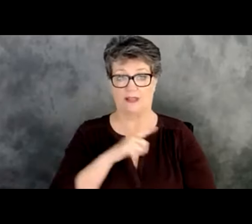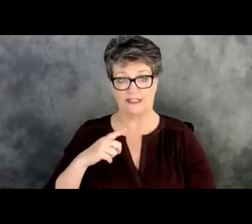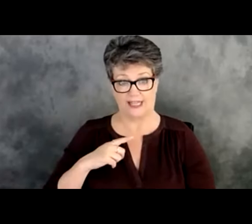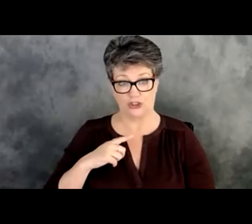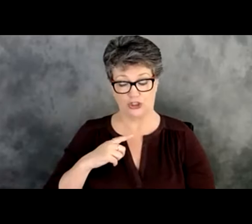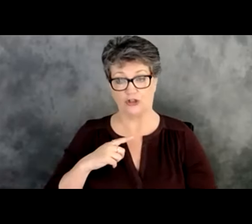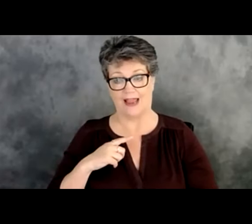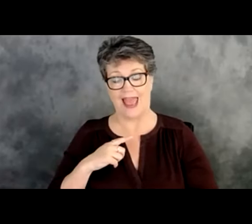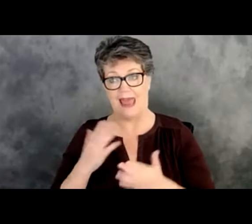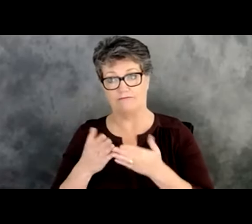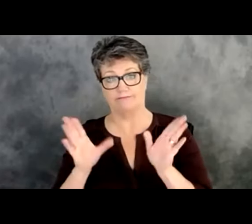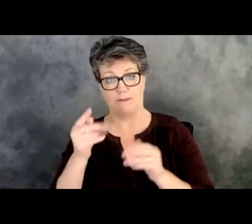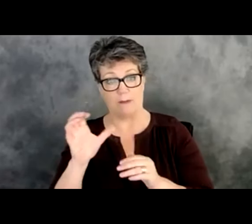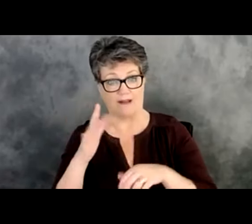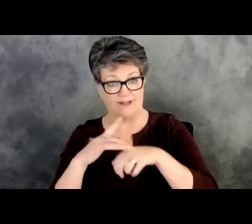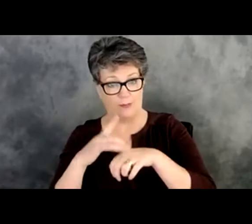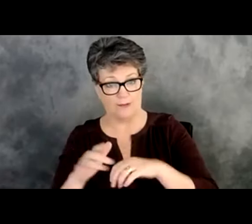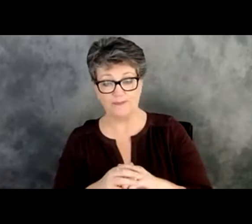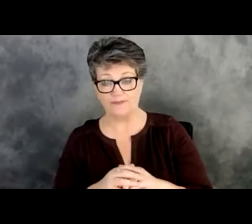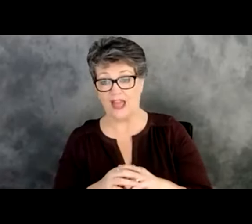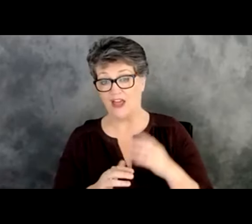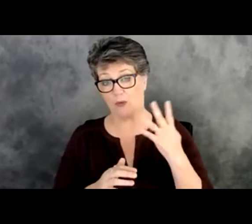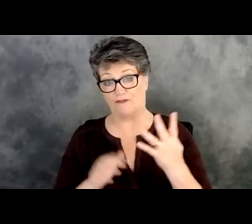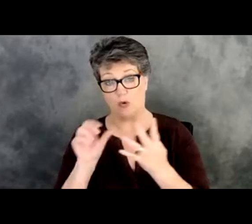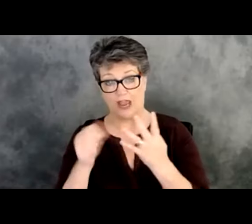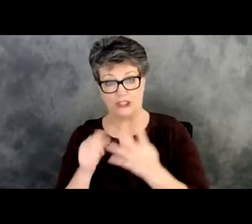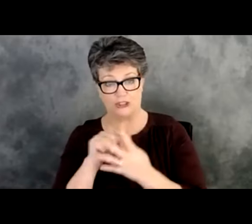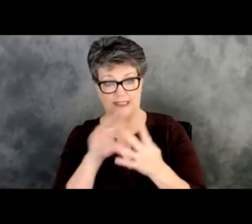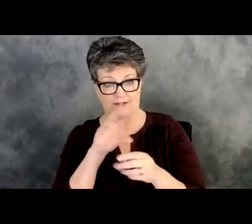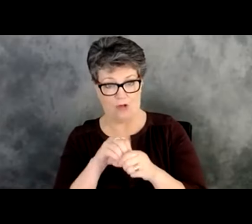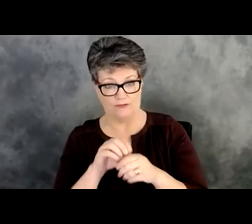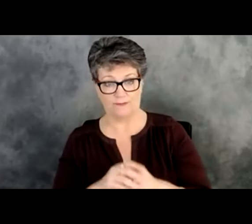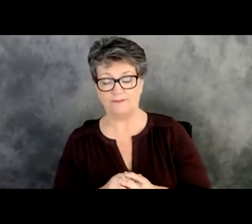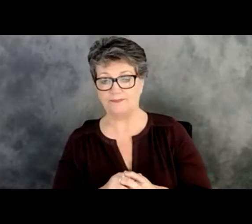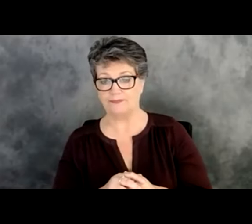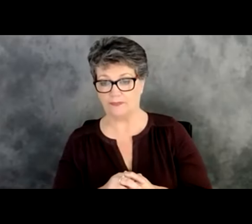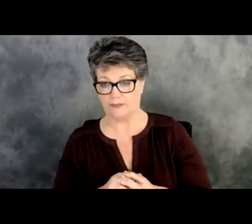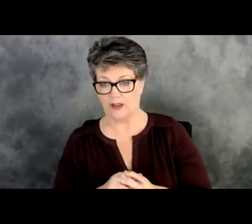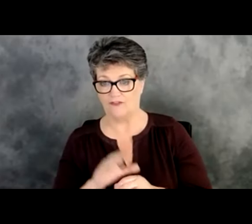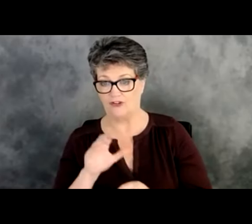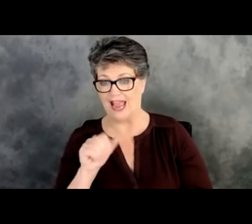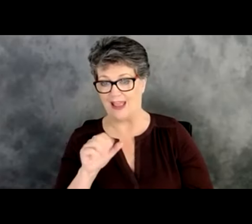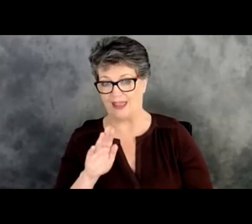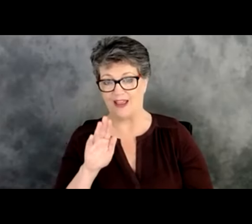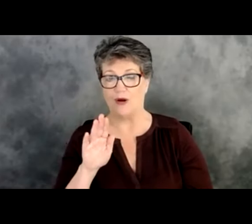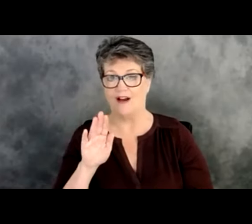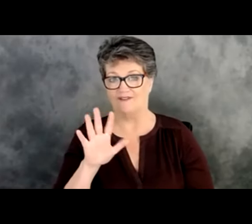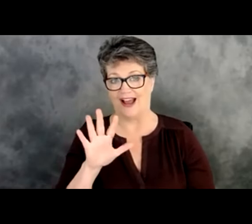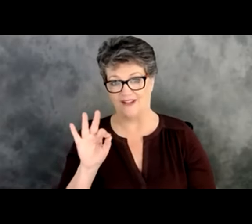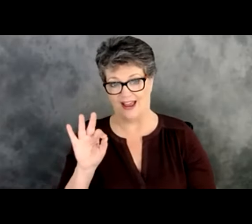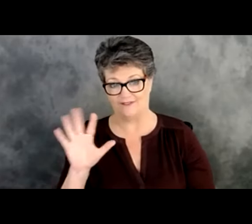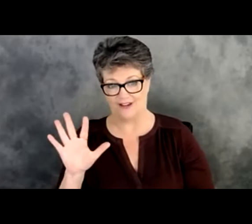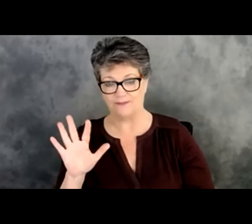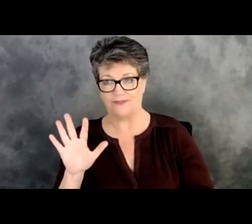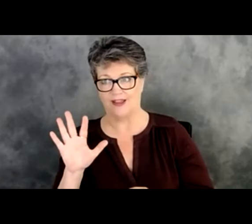made publicly available. Now, there were four agencies involved in AB 959, and that's the Department of